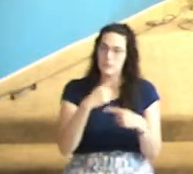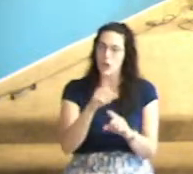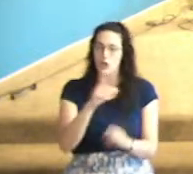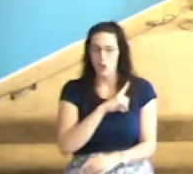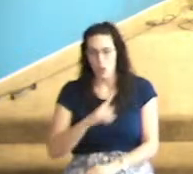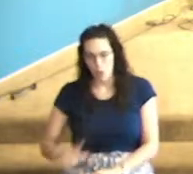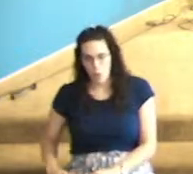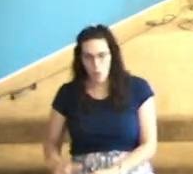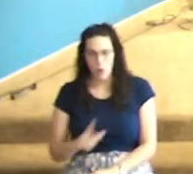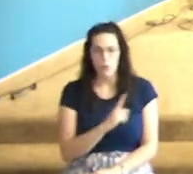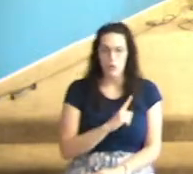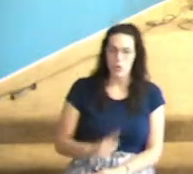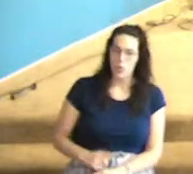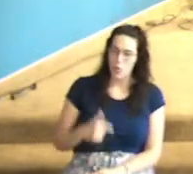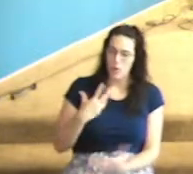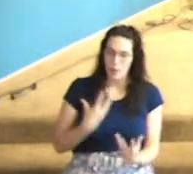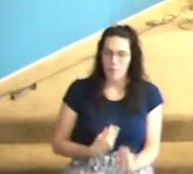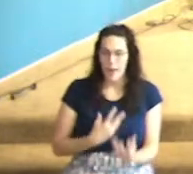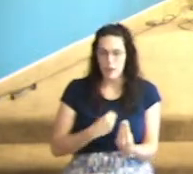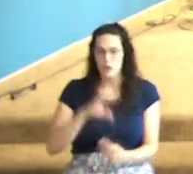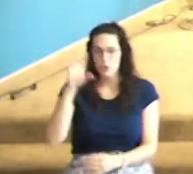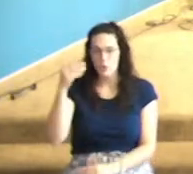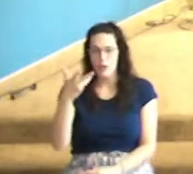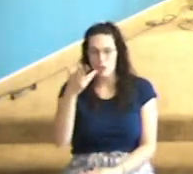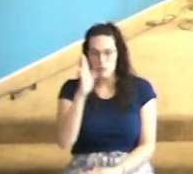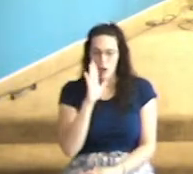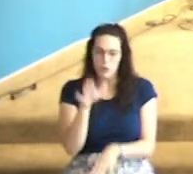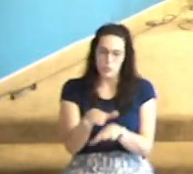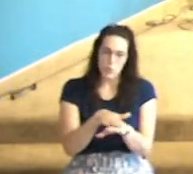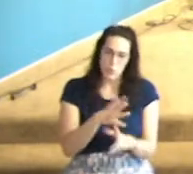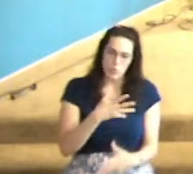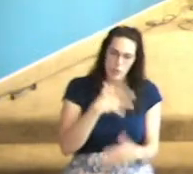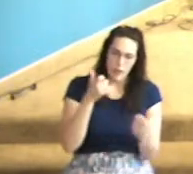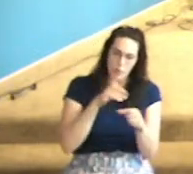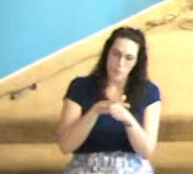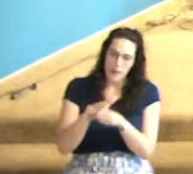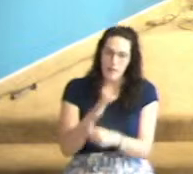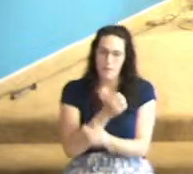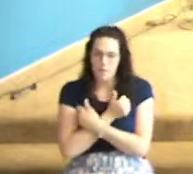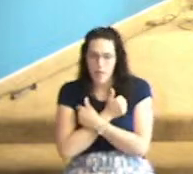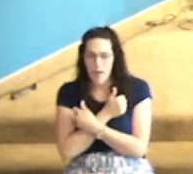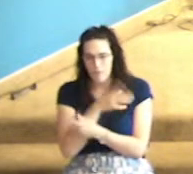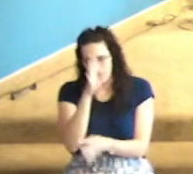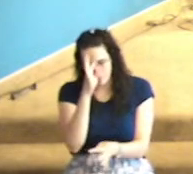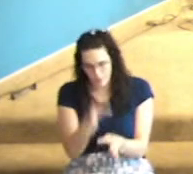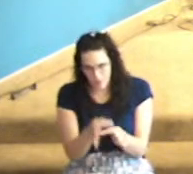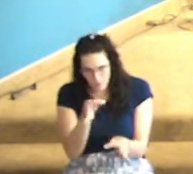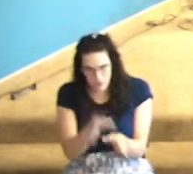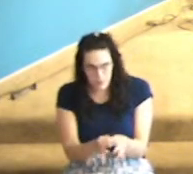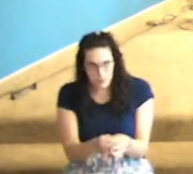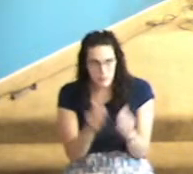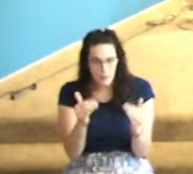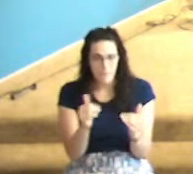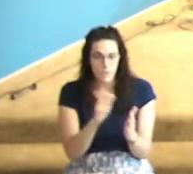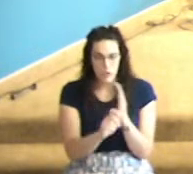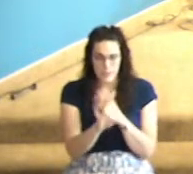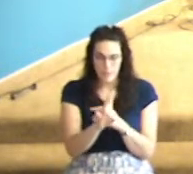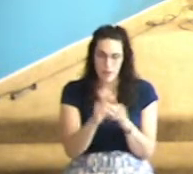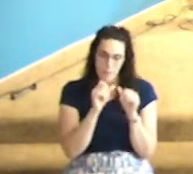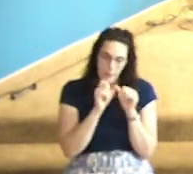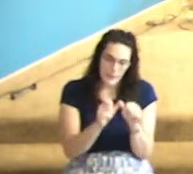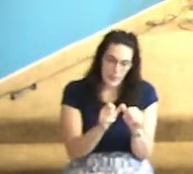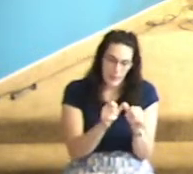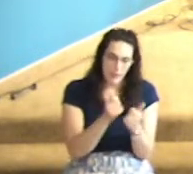the compassionate and gracious God, slow to anger, abounding in love and faithfulness. And then verse 7,